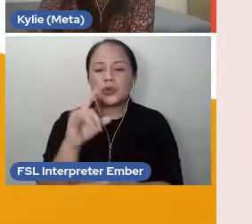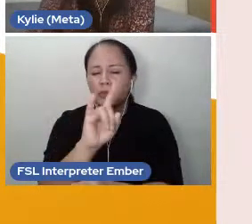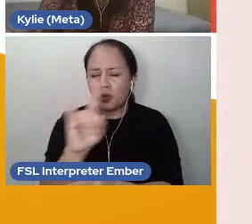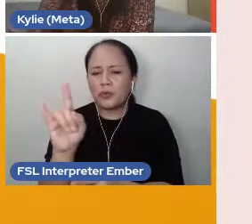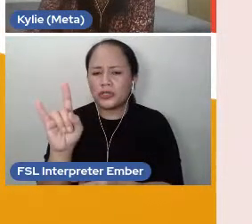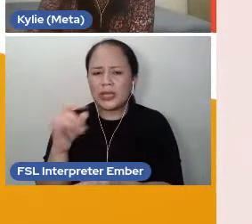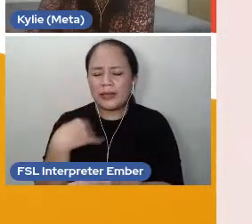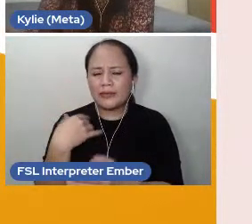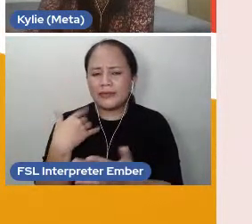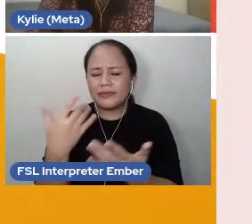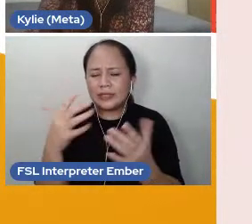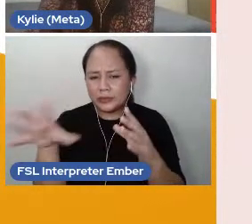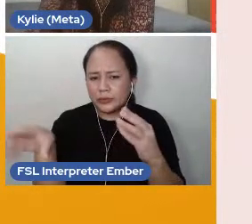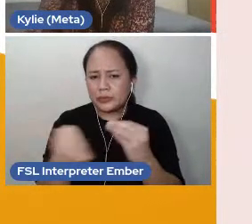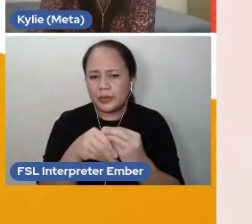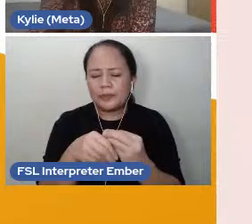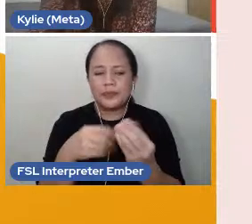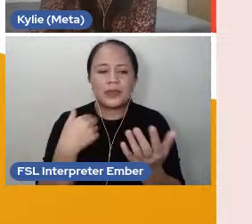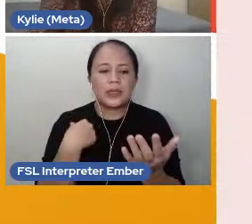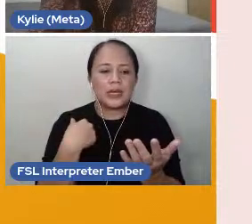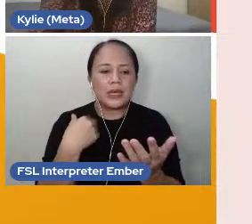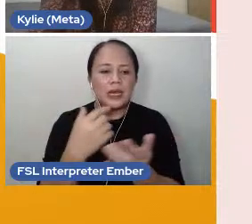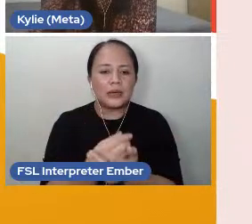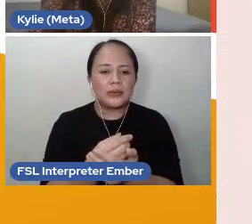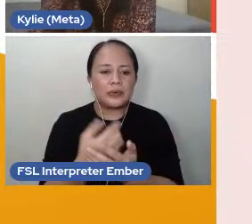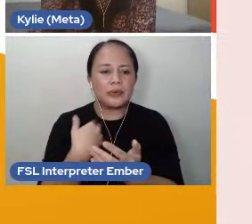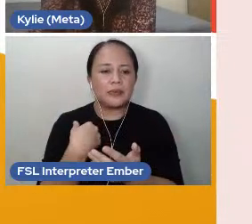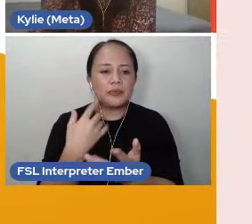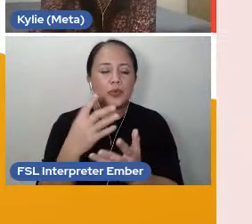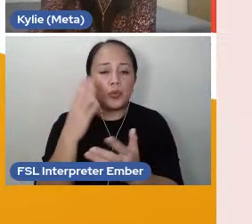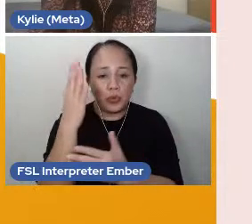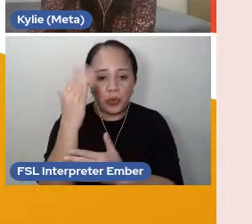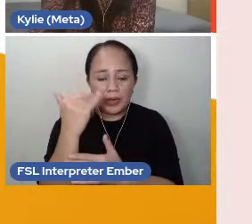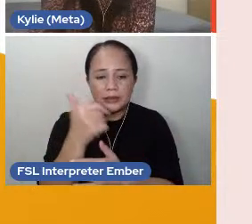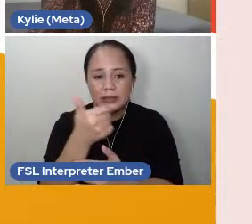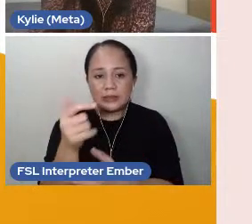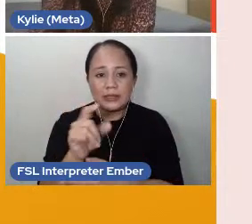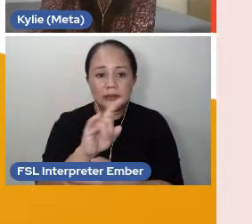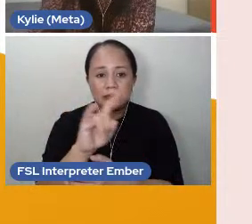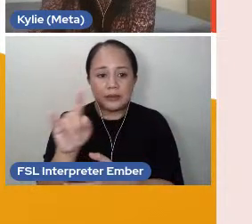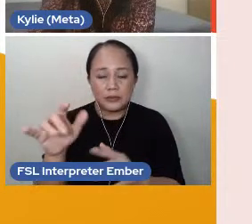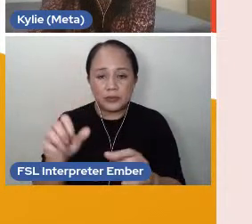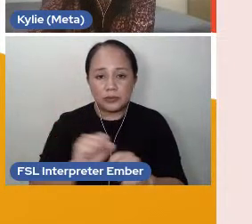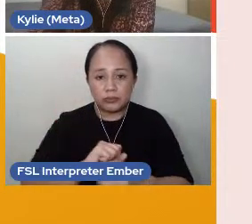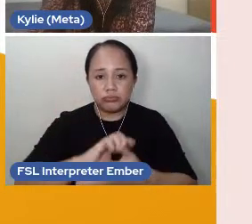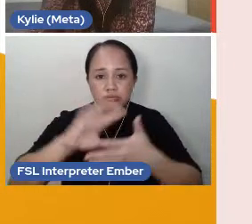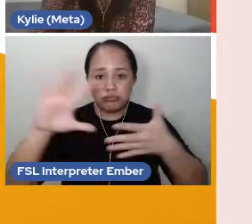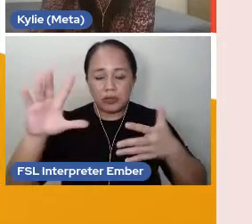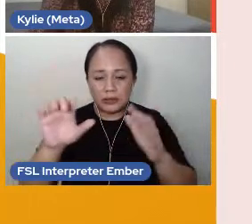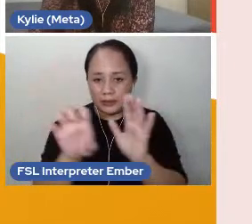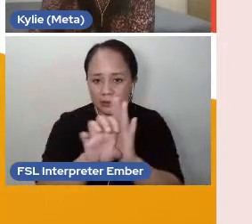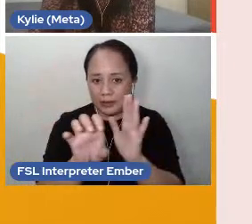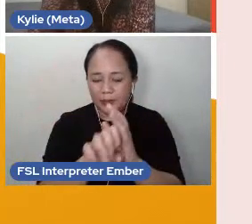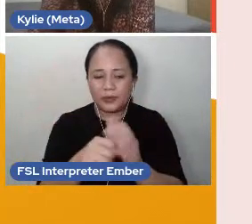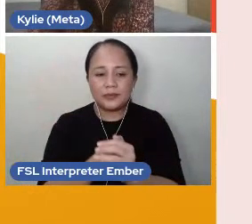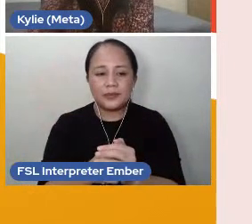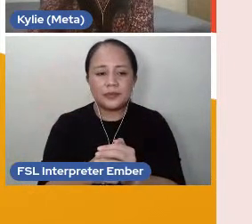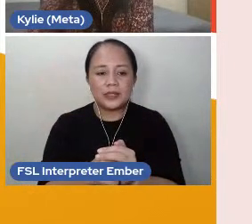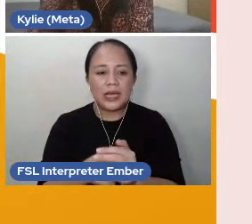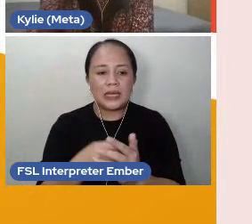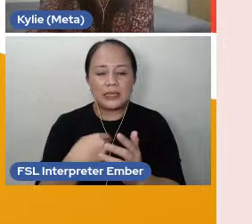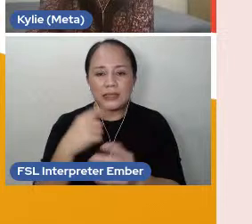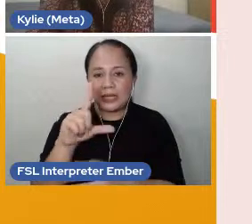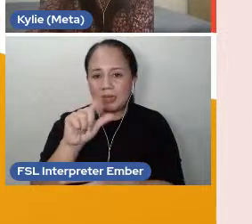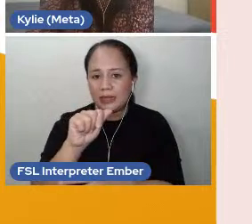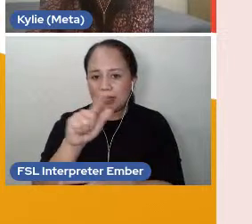too will have their ads appear in the ad library while the campaign is live. So for example, just say